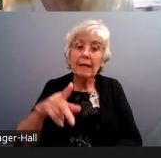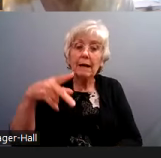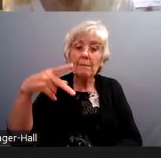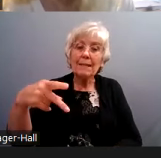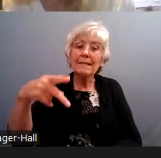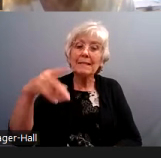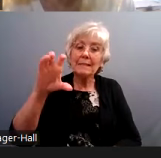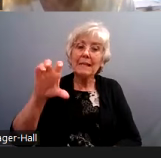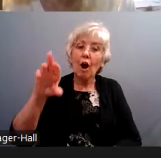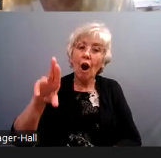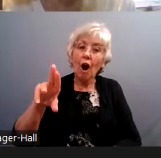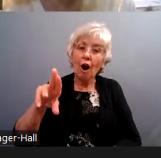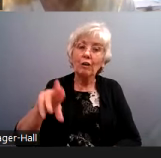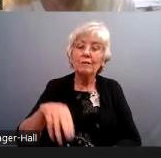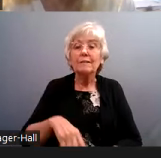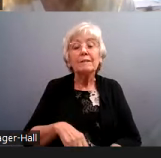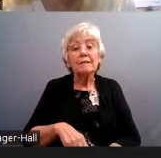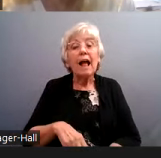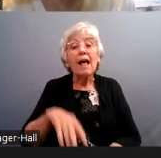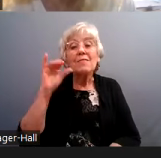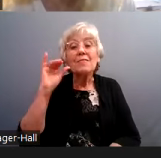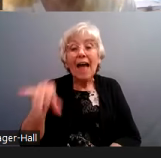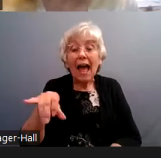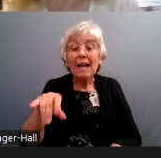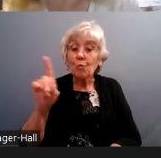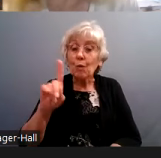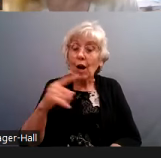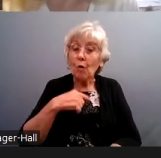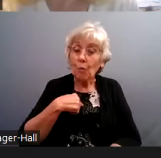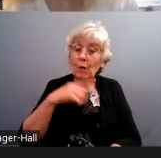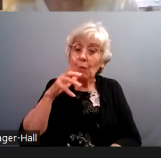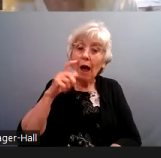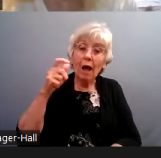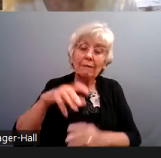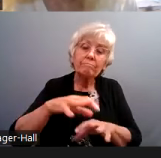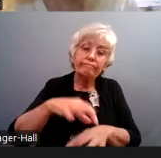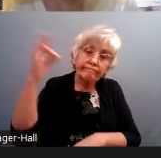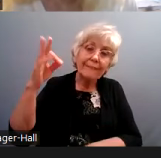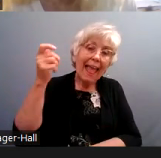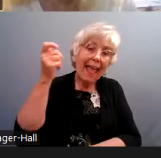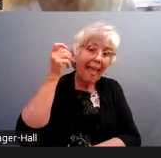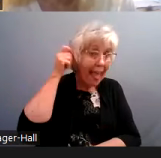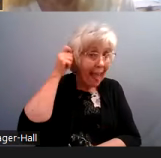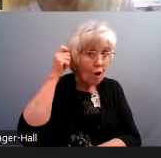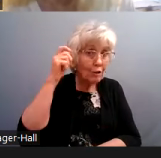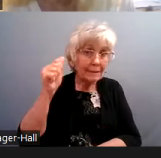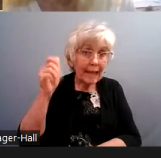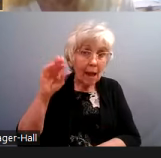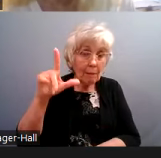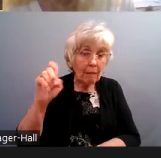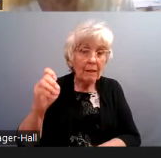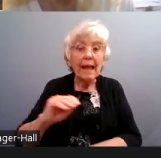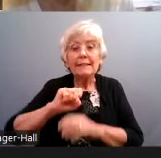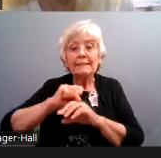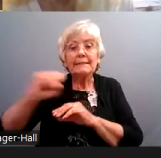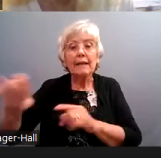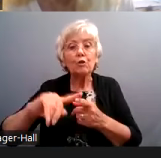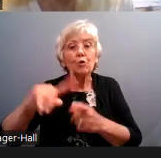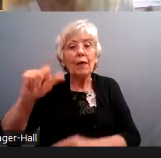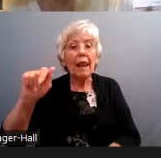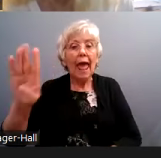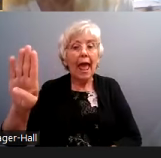it the ringworm PCR. And this is where we'll take hair samples and we'll submit it to the lab. And so we'll